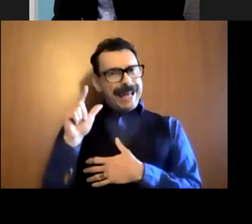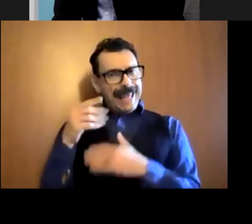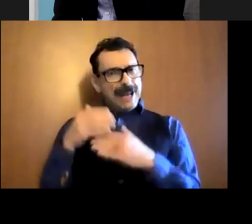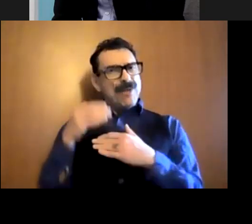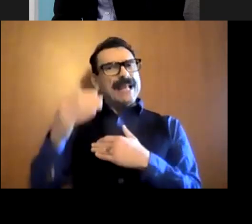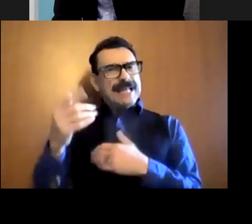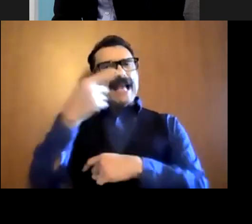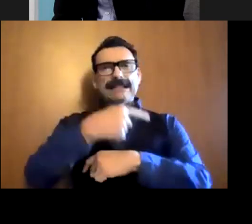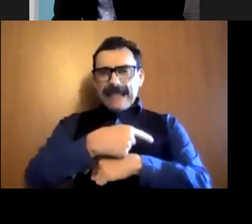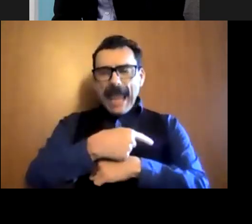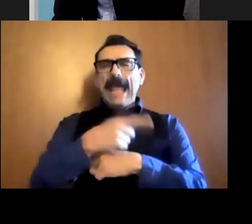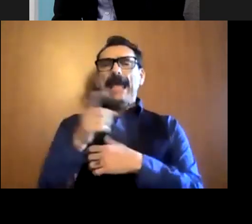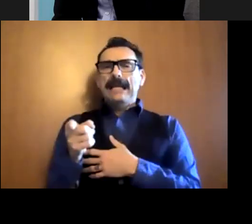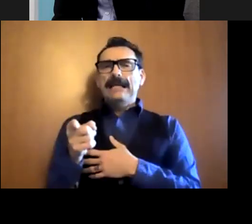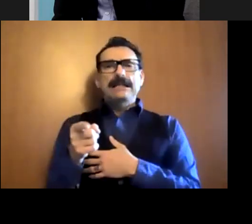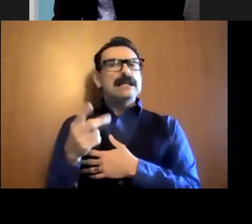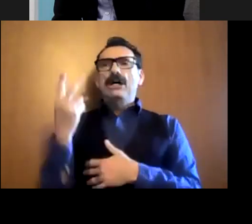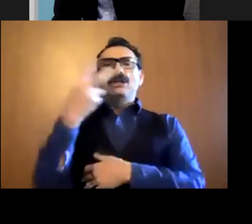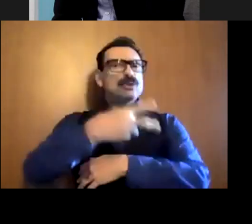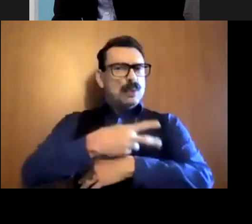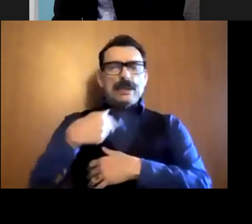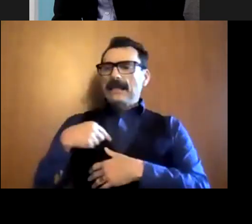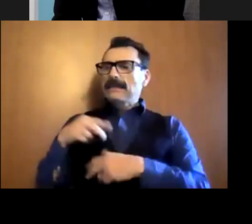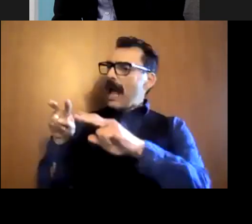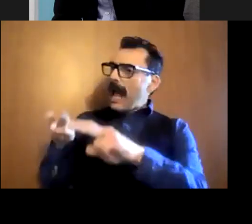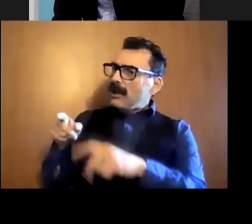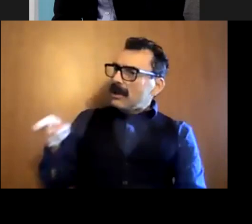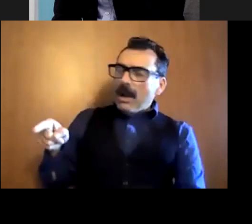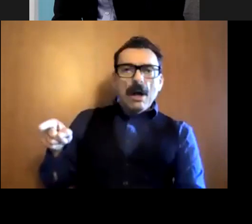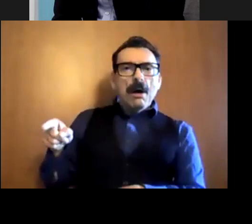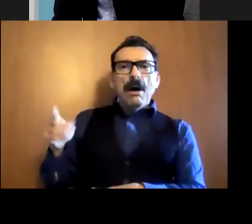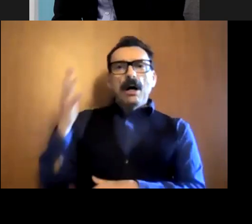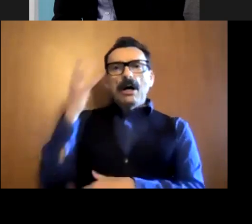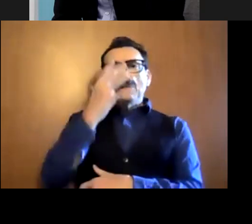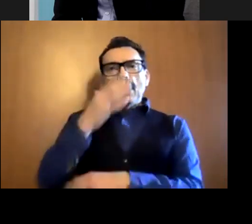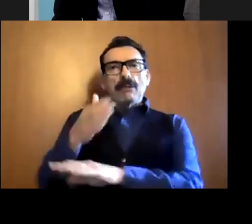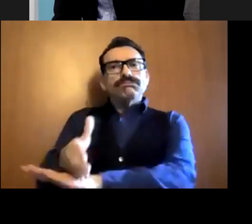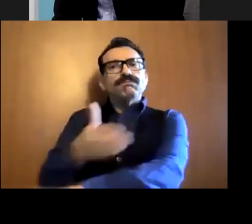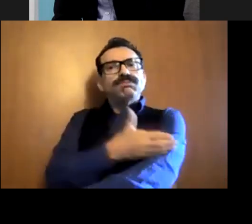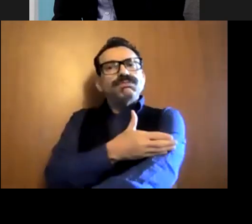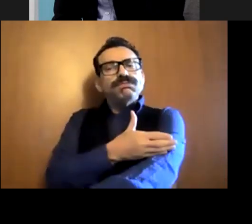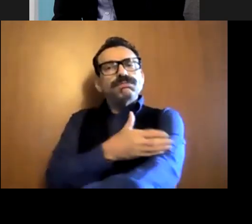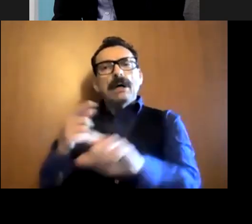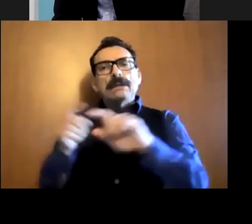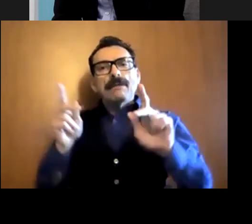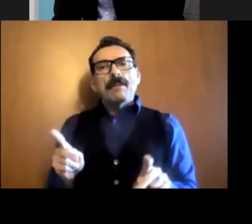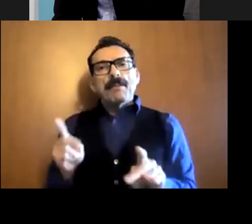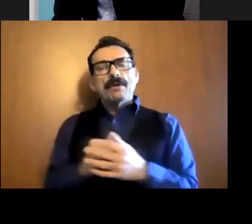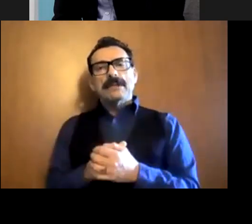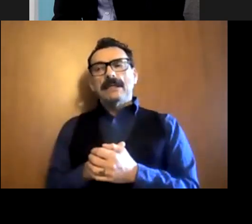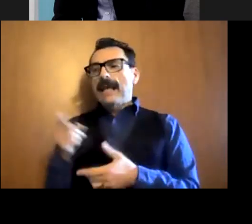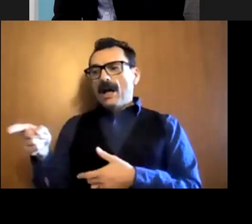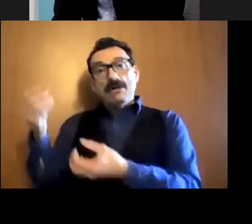two, I think it was. She looked like a whole different person. And she looked at me and she said, Nurse, just thank you for listening, because apparently